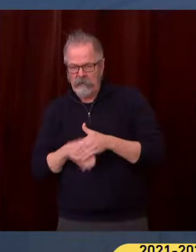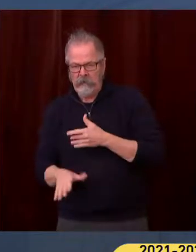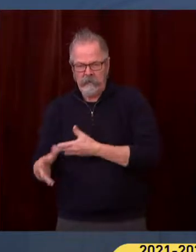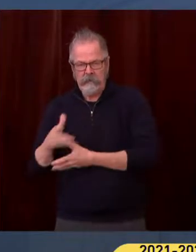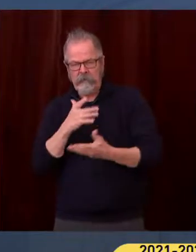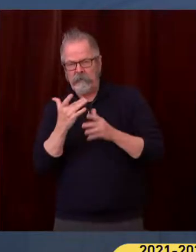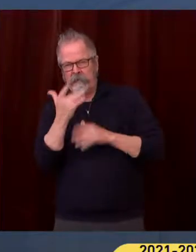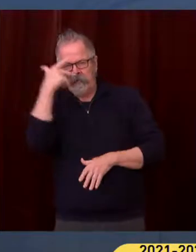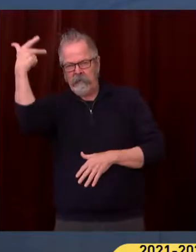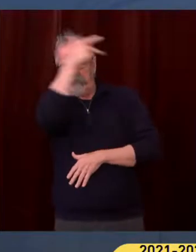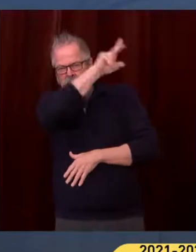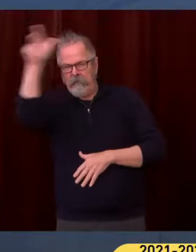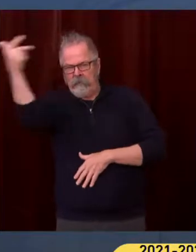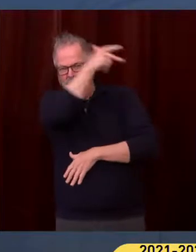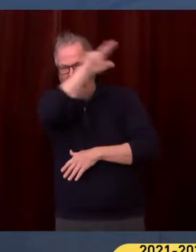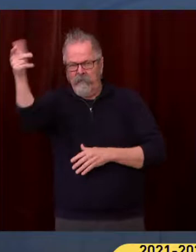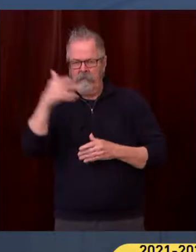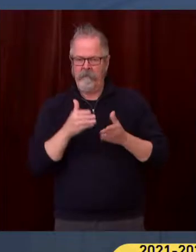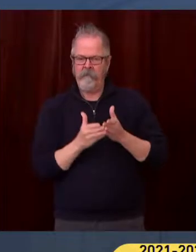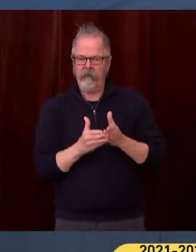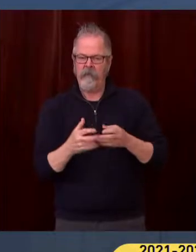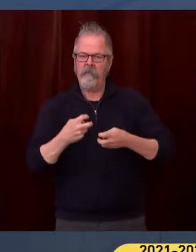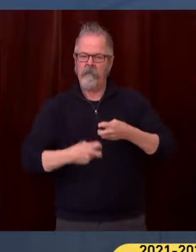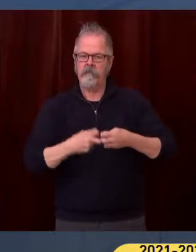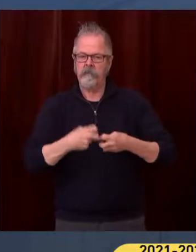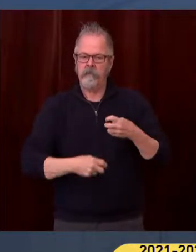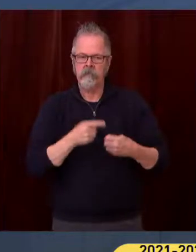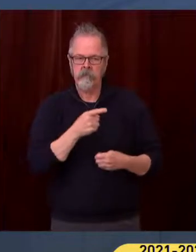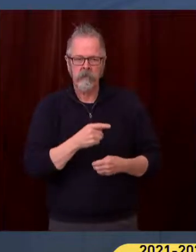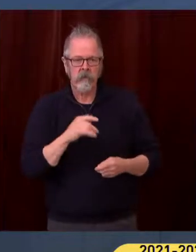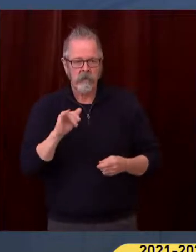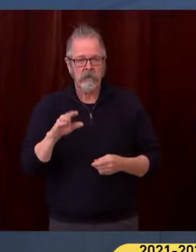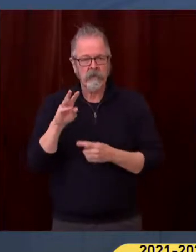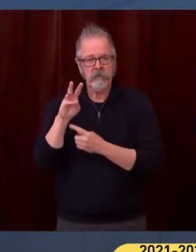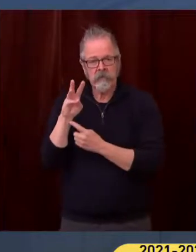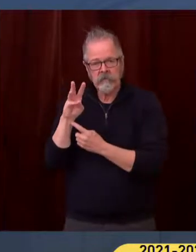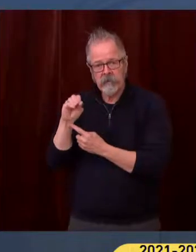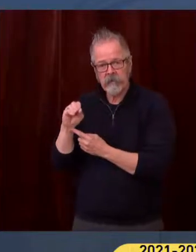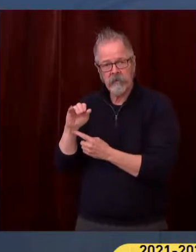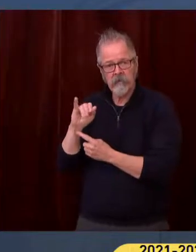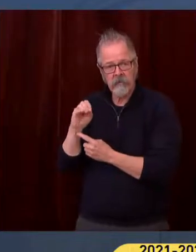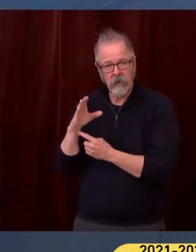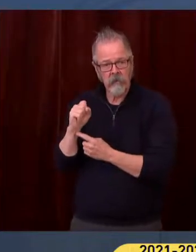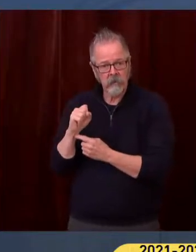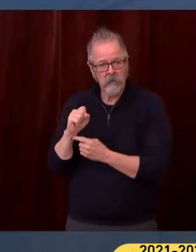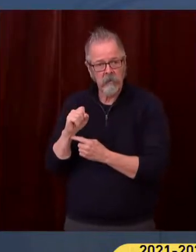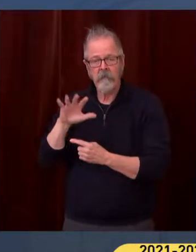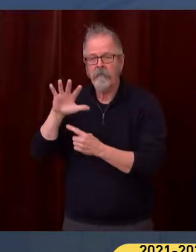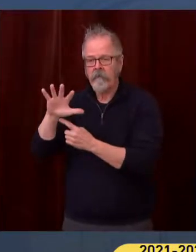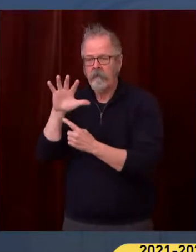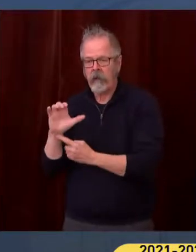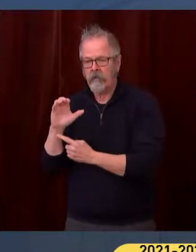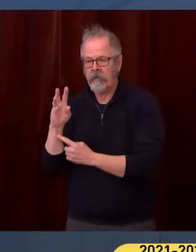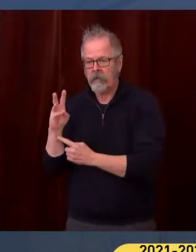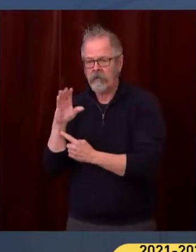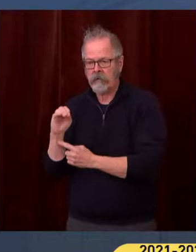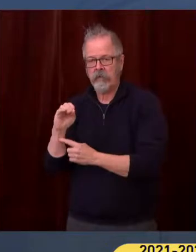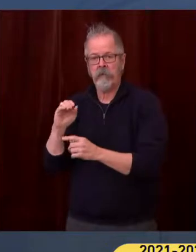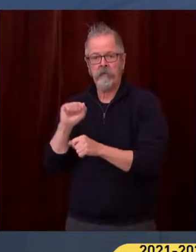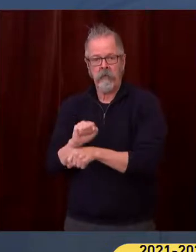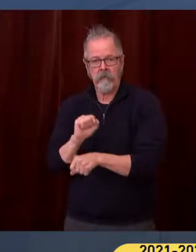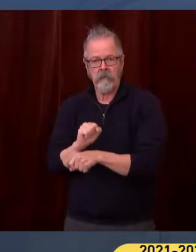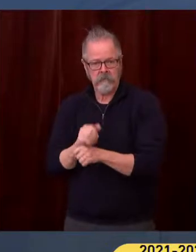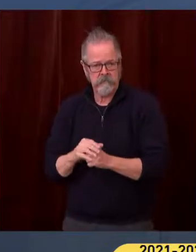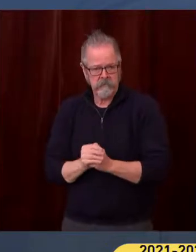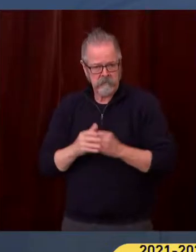projects that we intend to build in our state to create jobs in a clean energy economy. So we intend to get started.